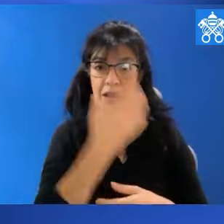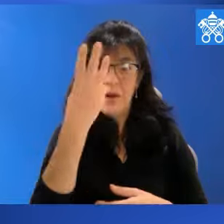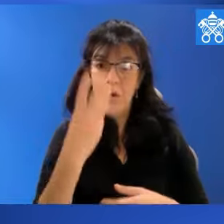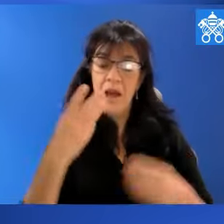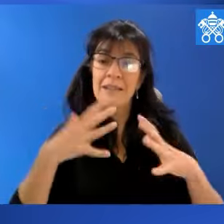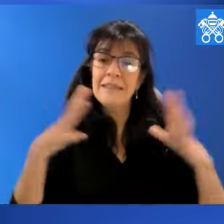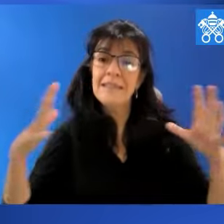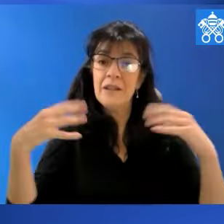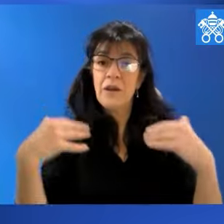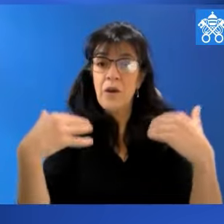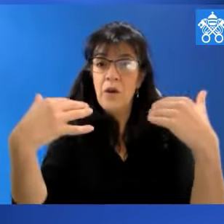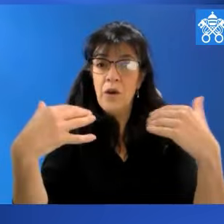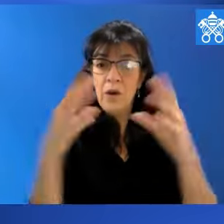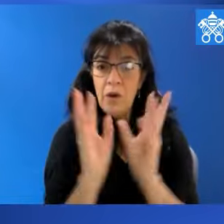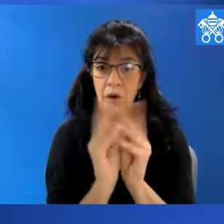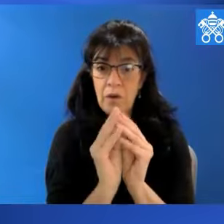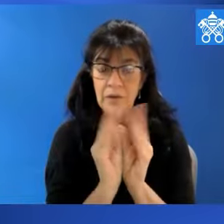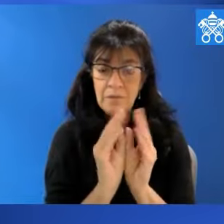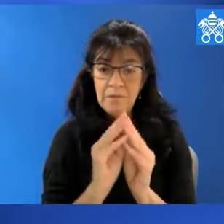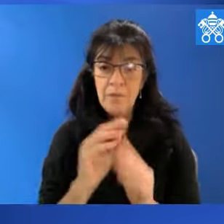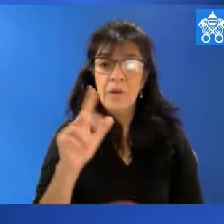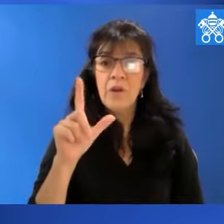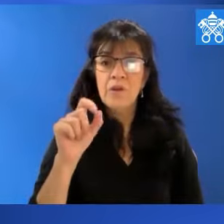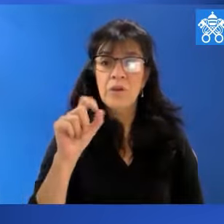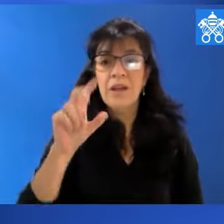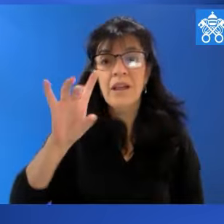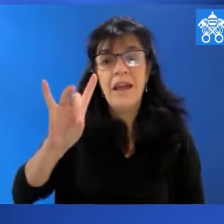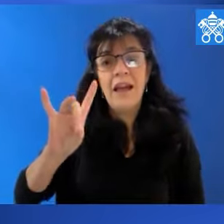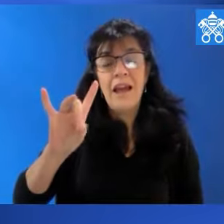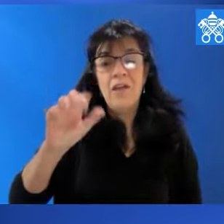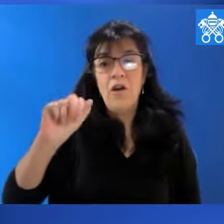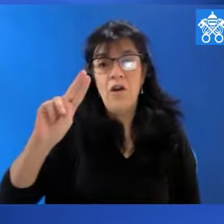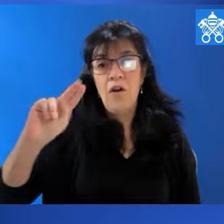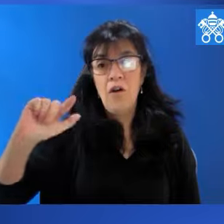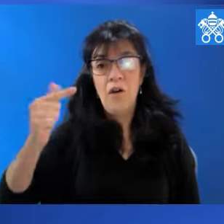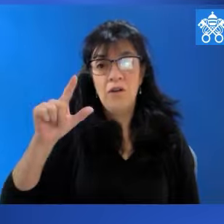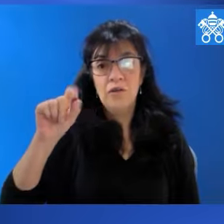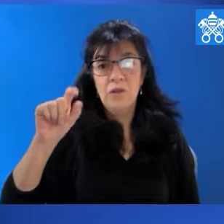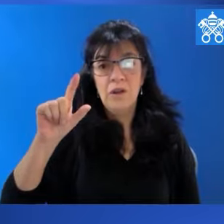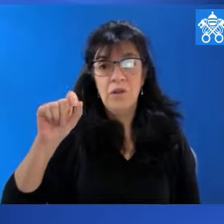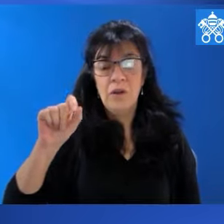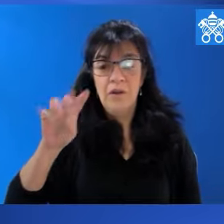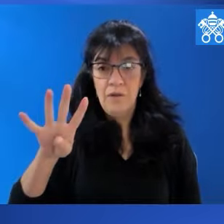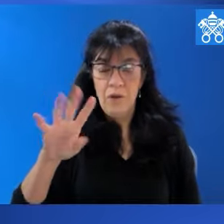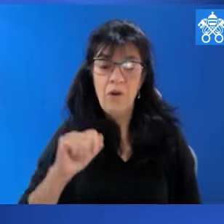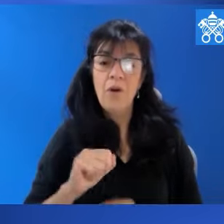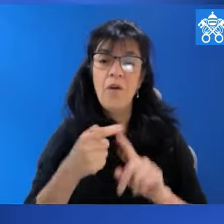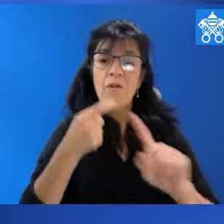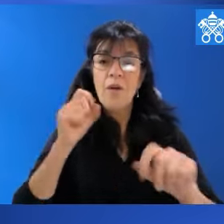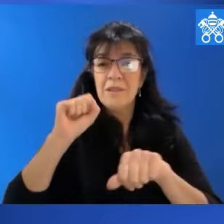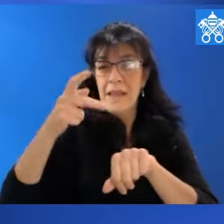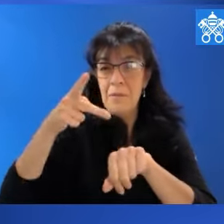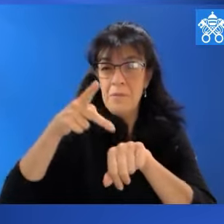Wednesday General Audience for the 28th of August 2024. We're coming to you live from St. Peter's